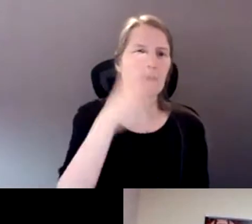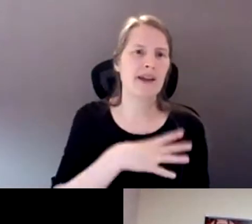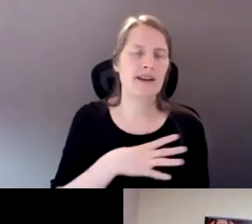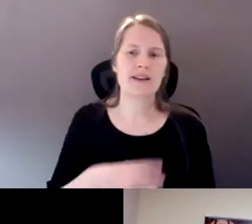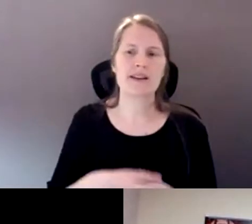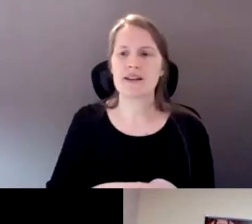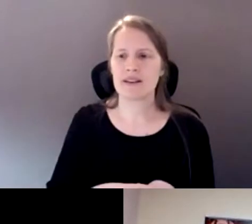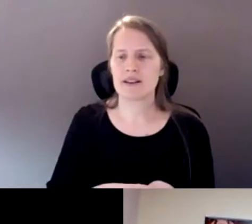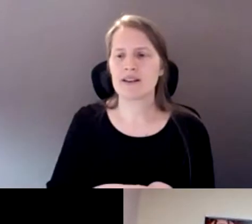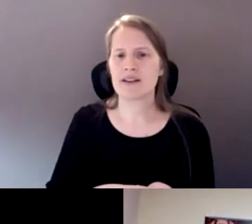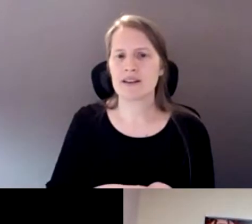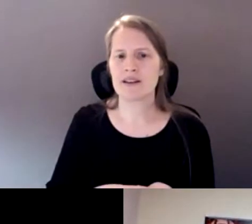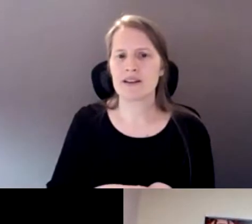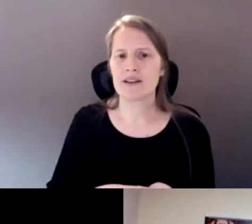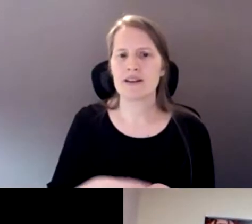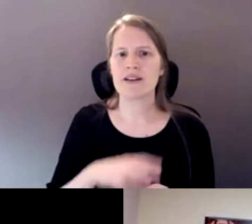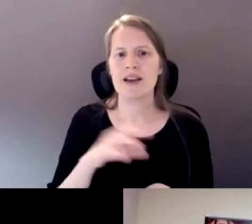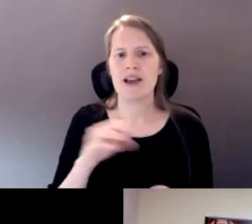mentioned Arendt's theories,